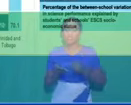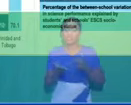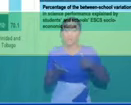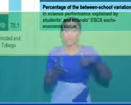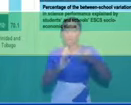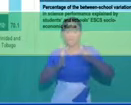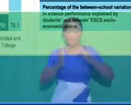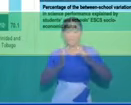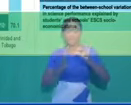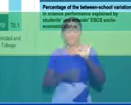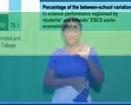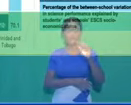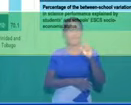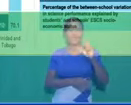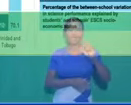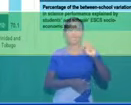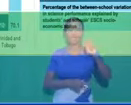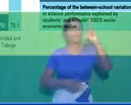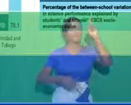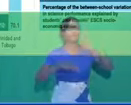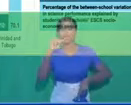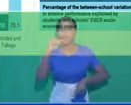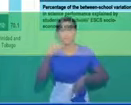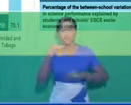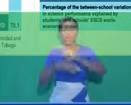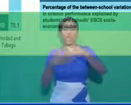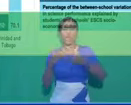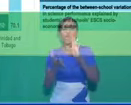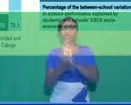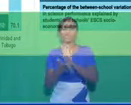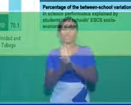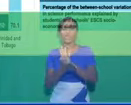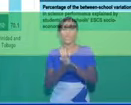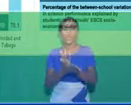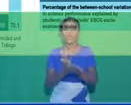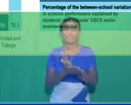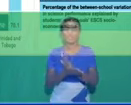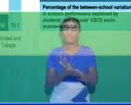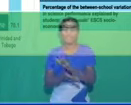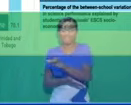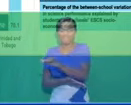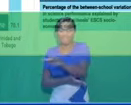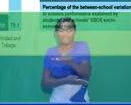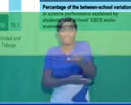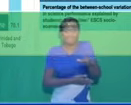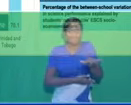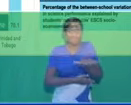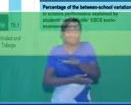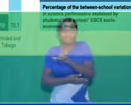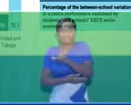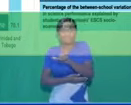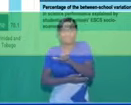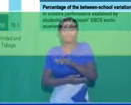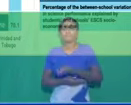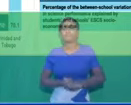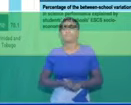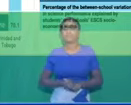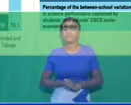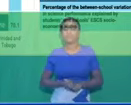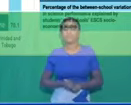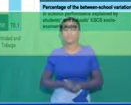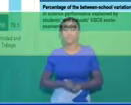to Finland. You can't compare yourself to Finland at all. All the schools are very, very similar in terms of socioeconomic status.